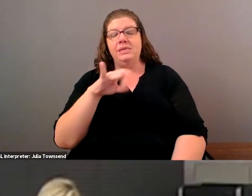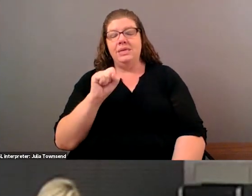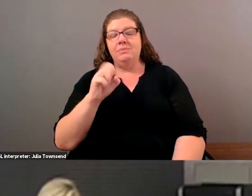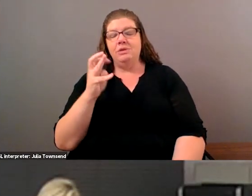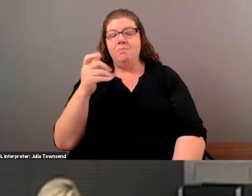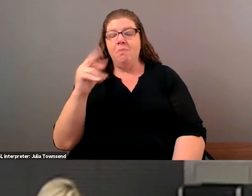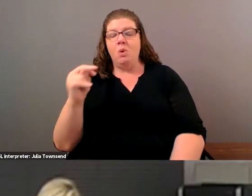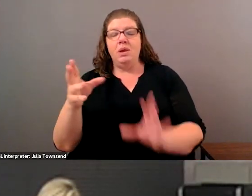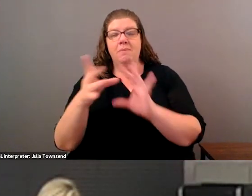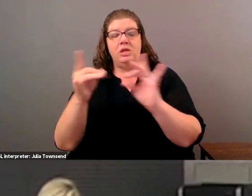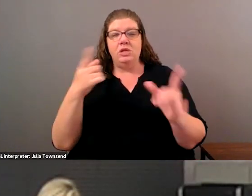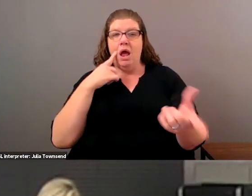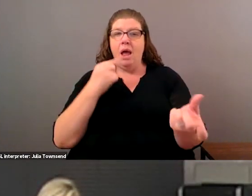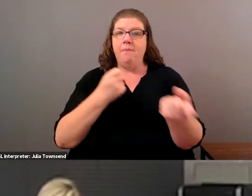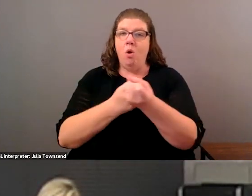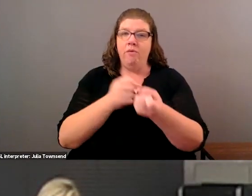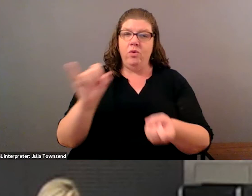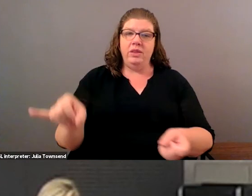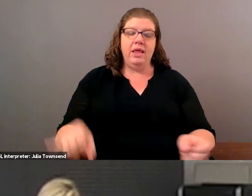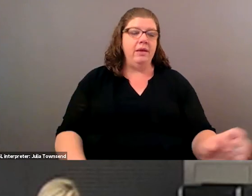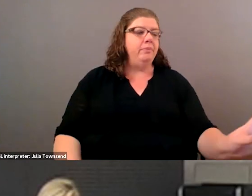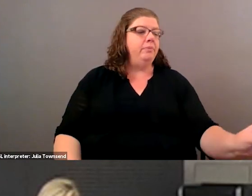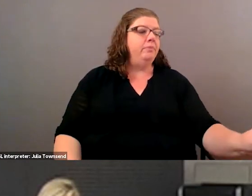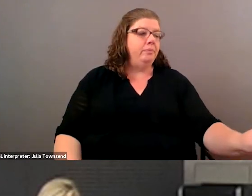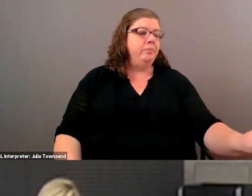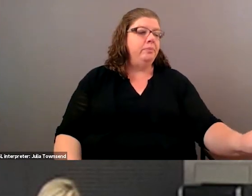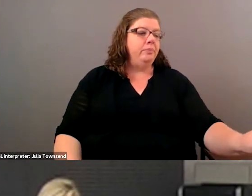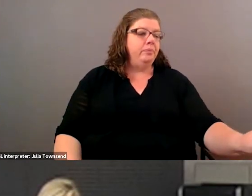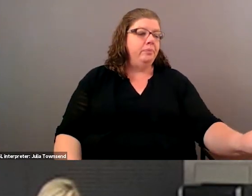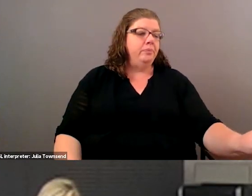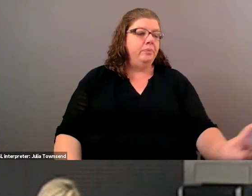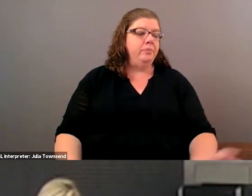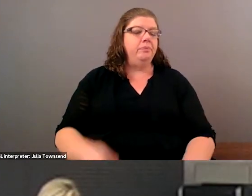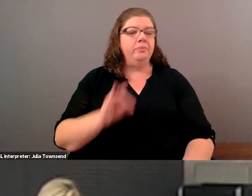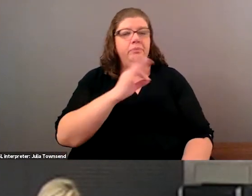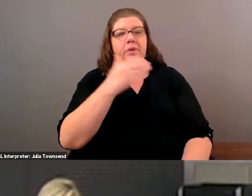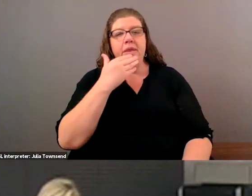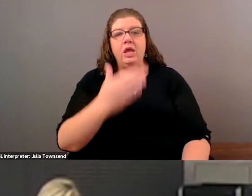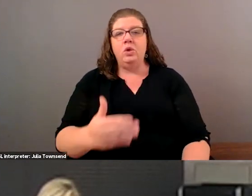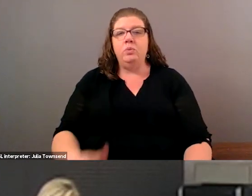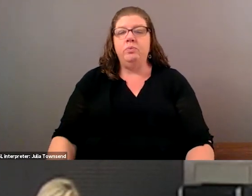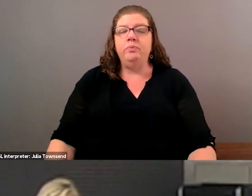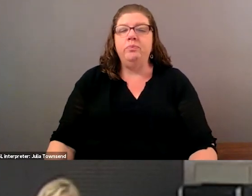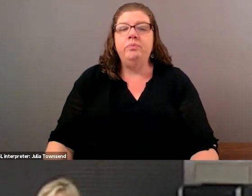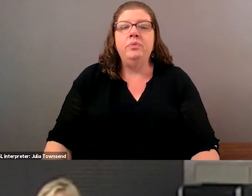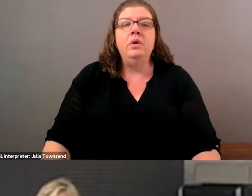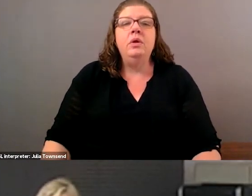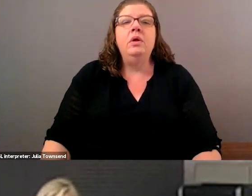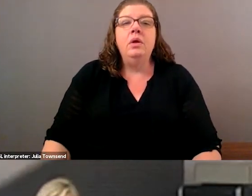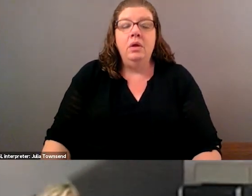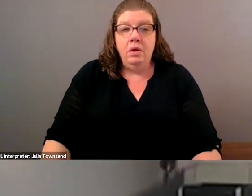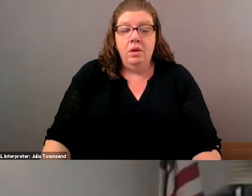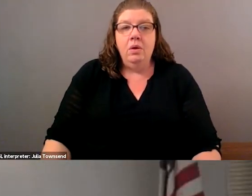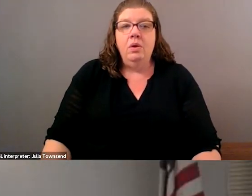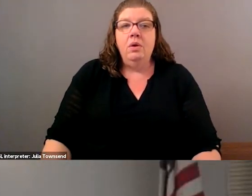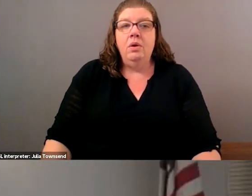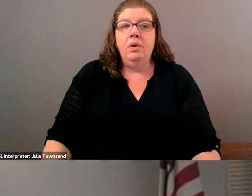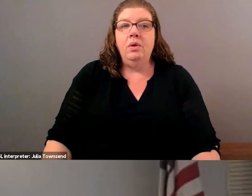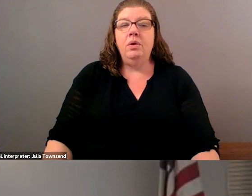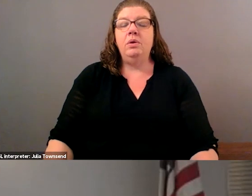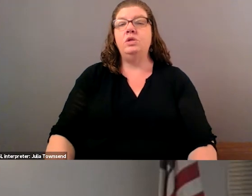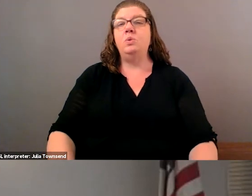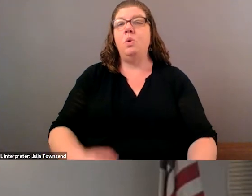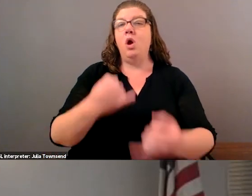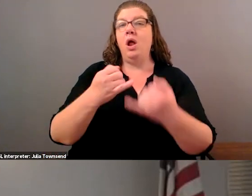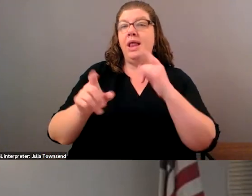that. Thank you. Thank you. Thank you, Ms. Carey. Let's see, that takes us to our last